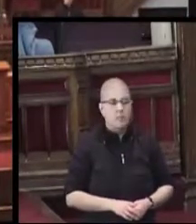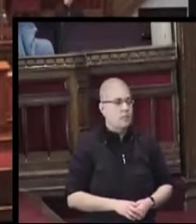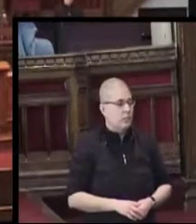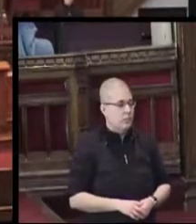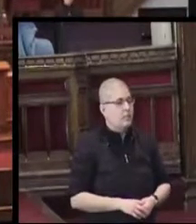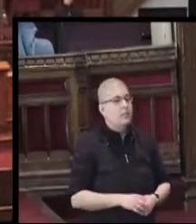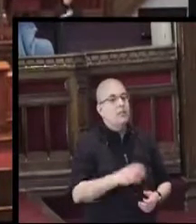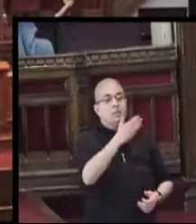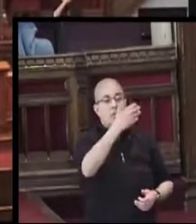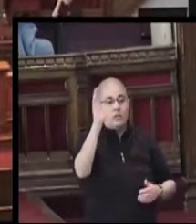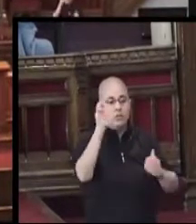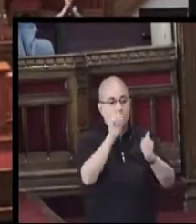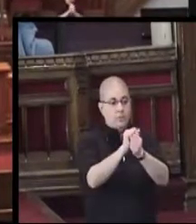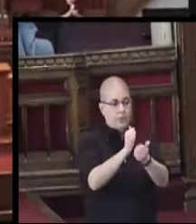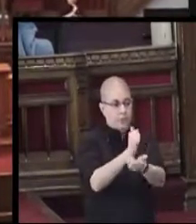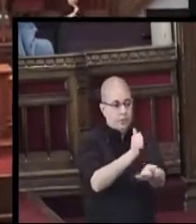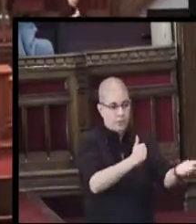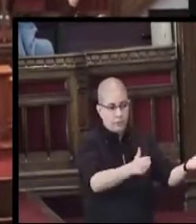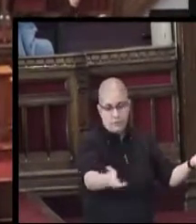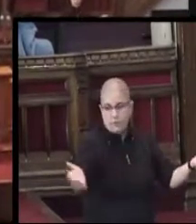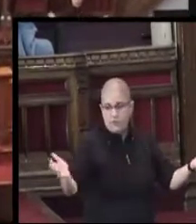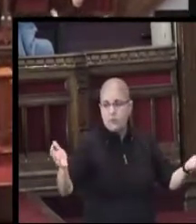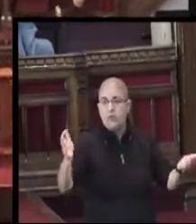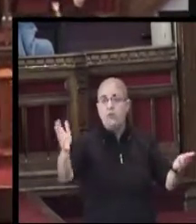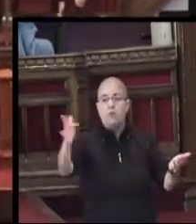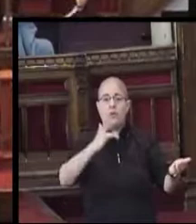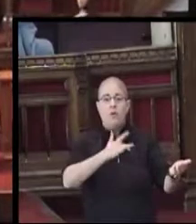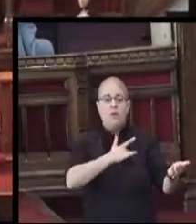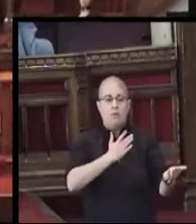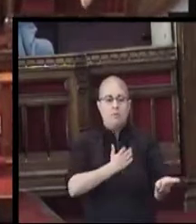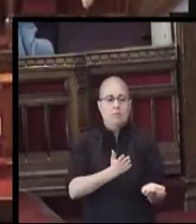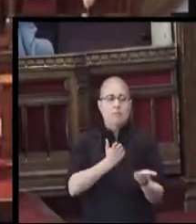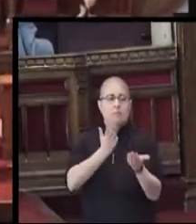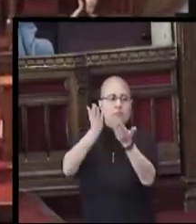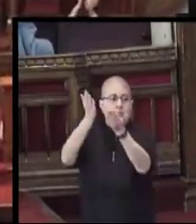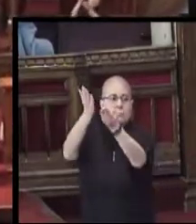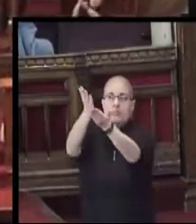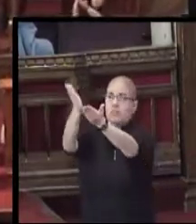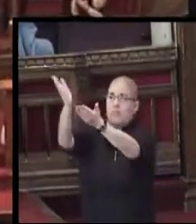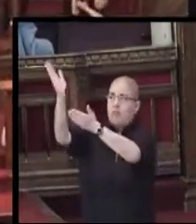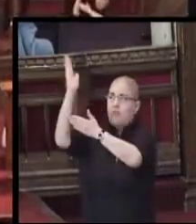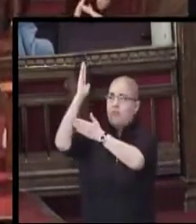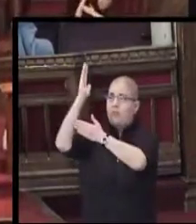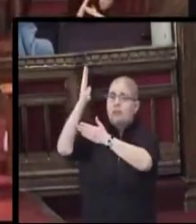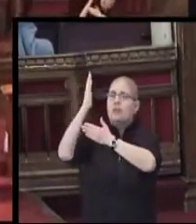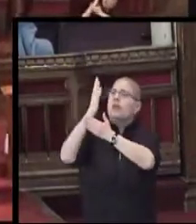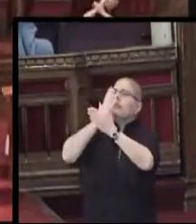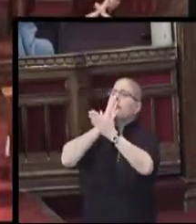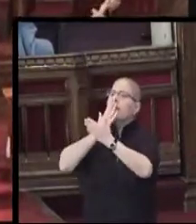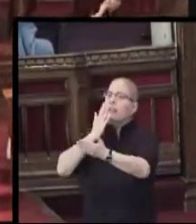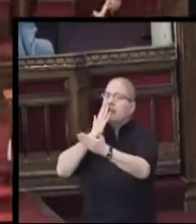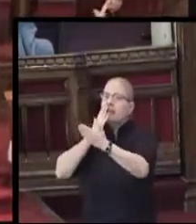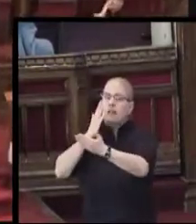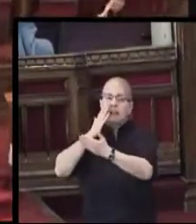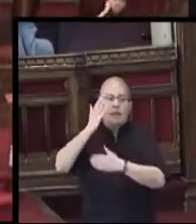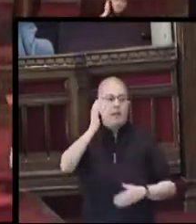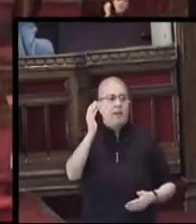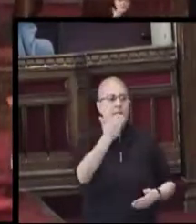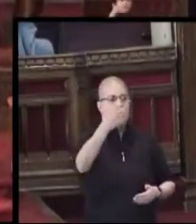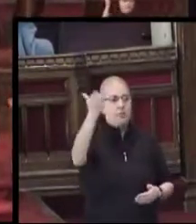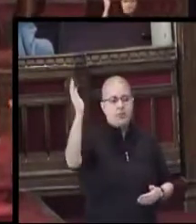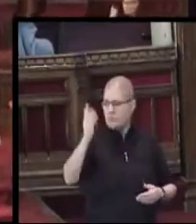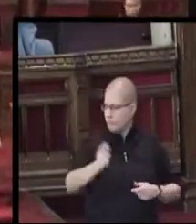God is with you. Lift up your hearts. Let us give thanks to our God.